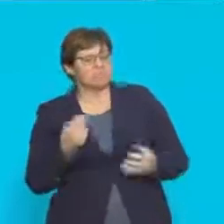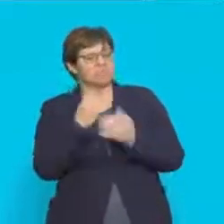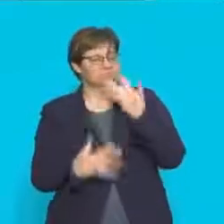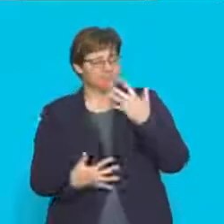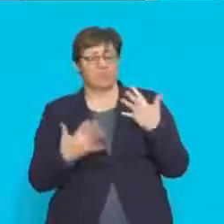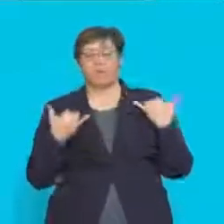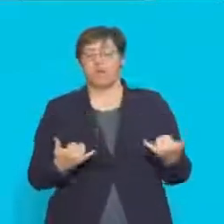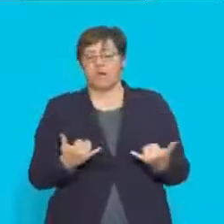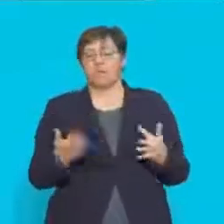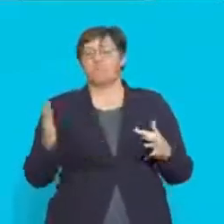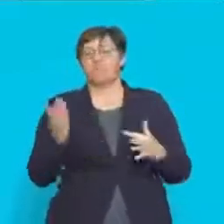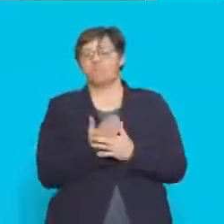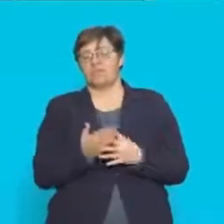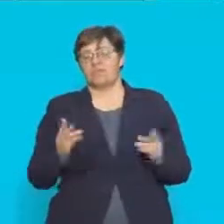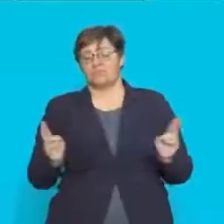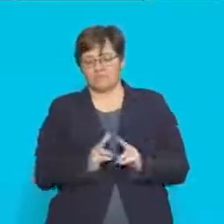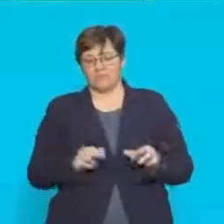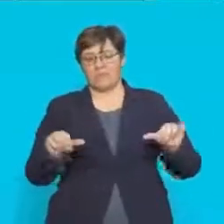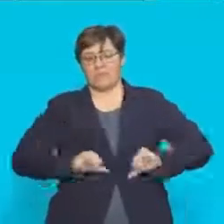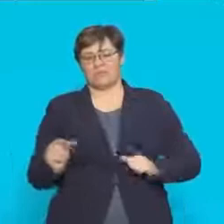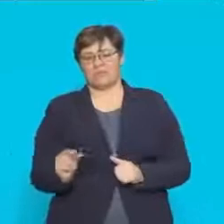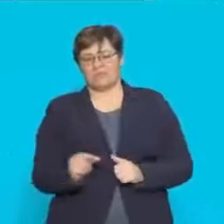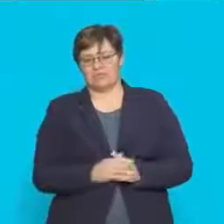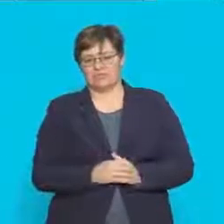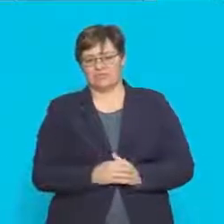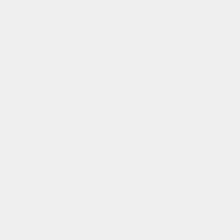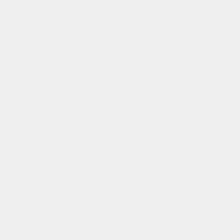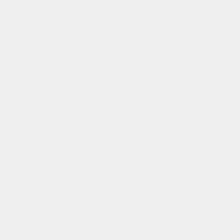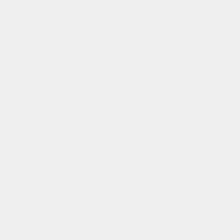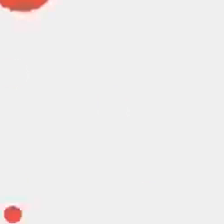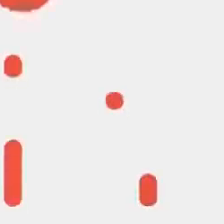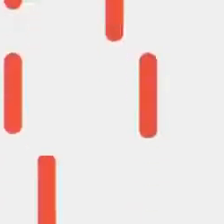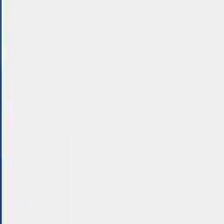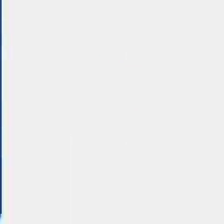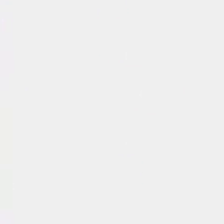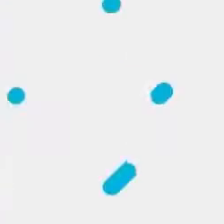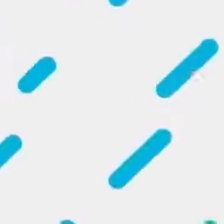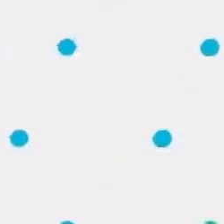all of that. But for now, let's take a quick ad break. I'll be back just now.